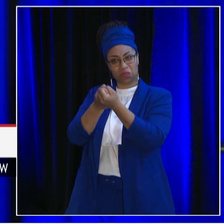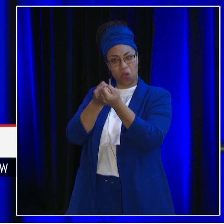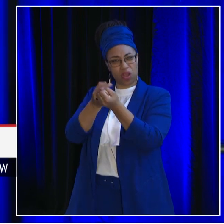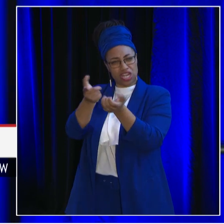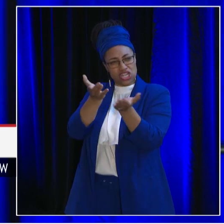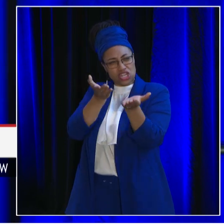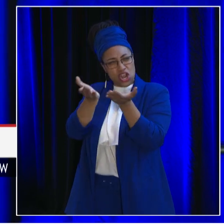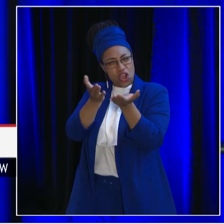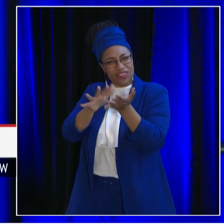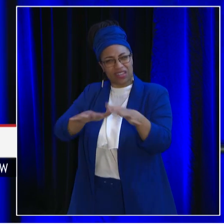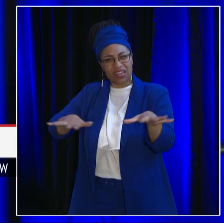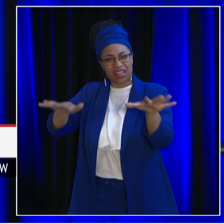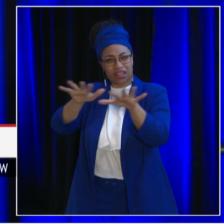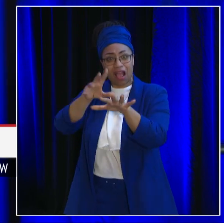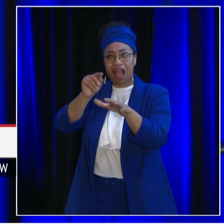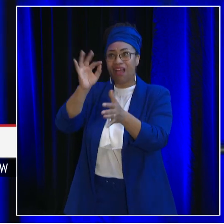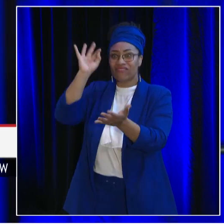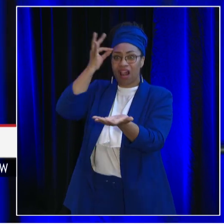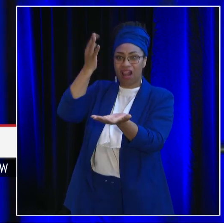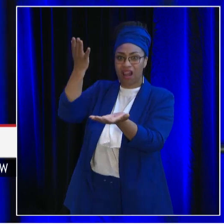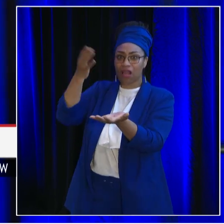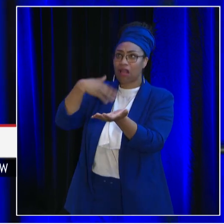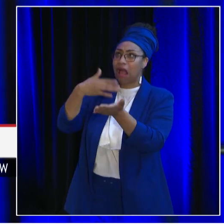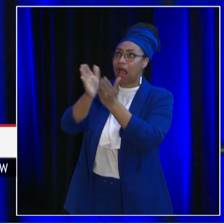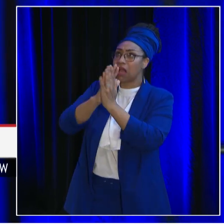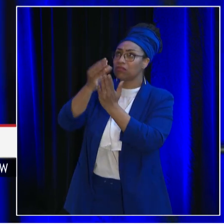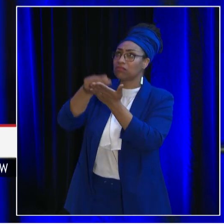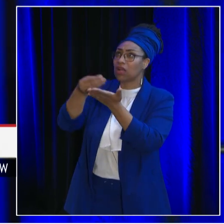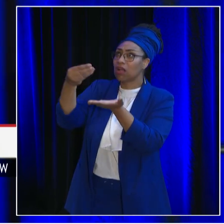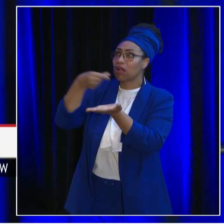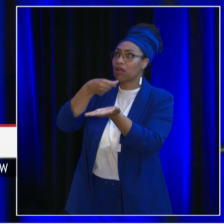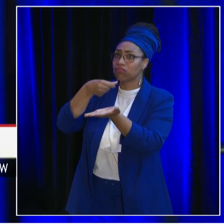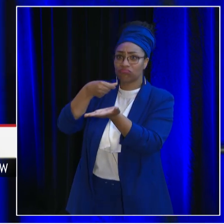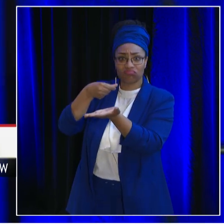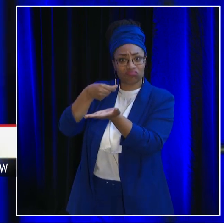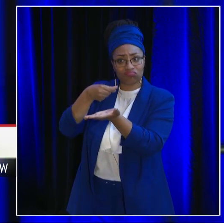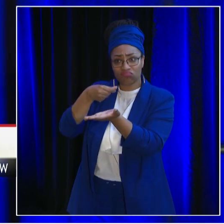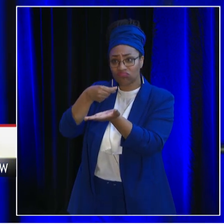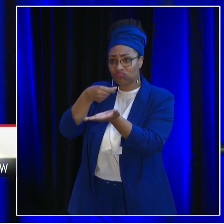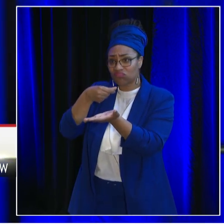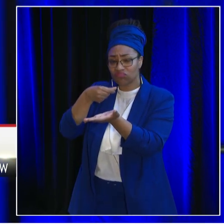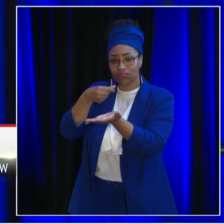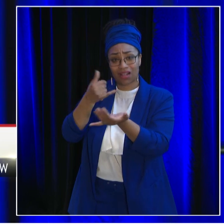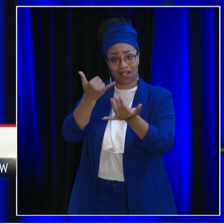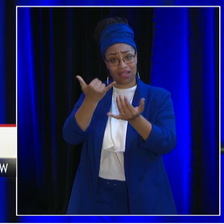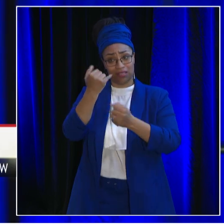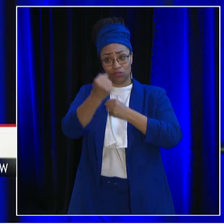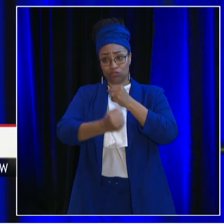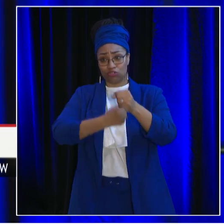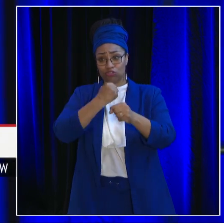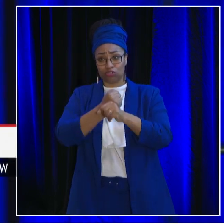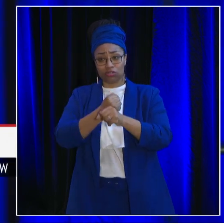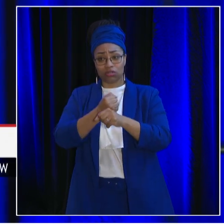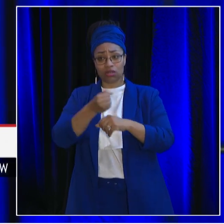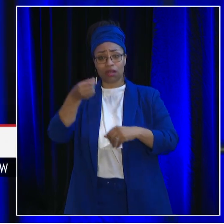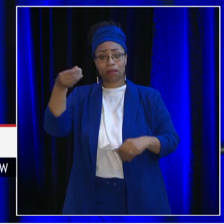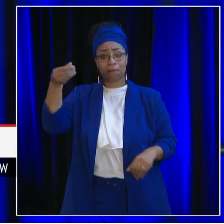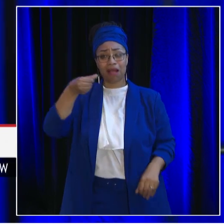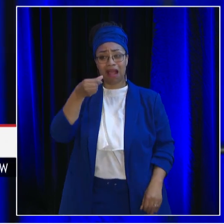a reimbursement request. This year, Congress is underfunding that reimbursement request by about $20 million.